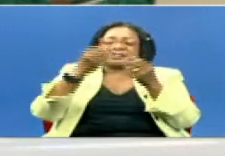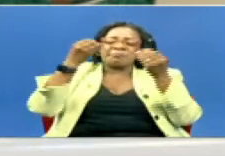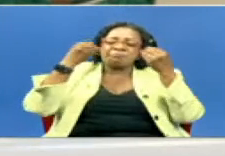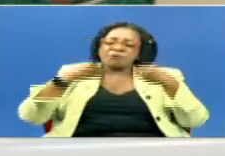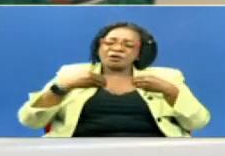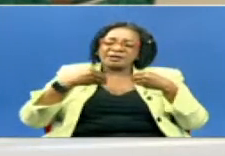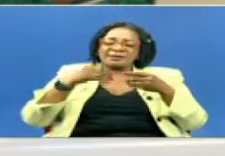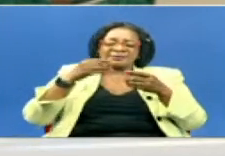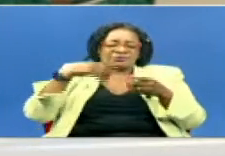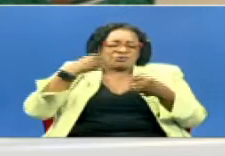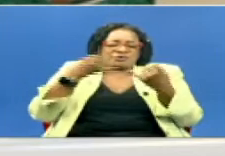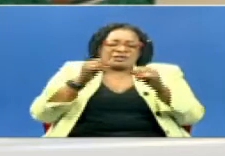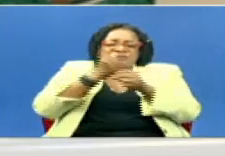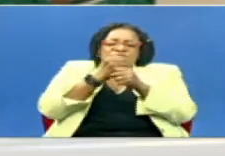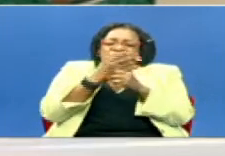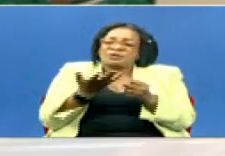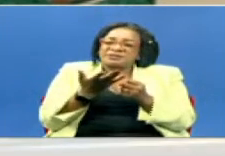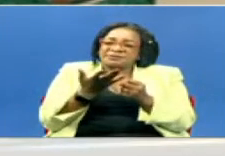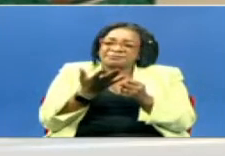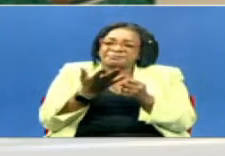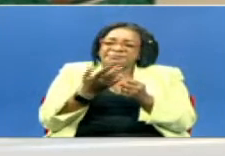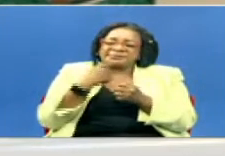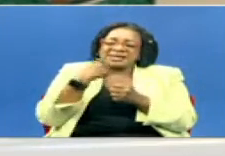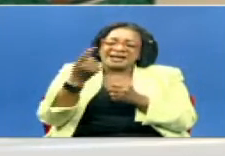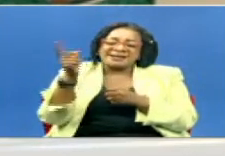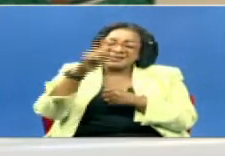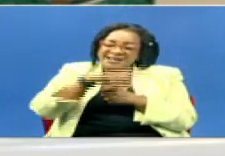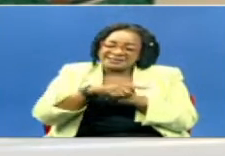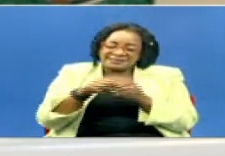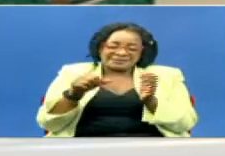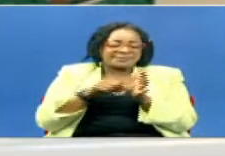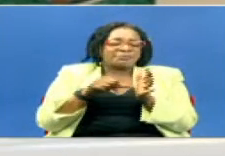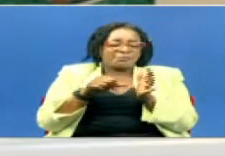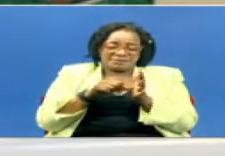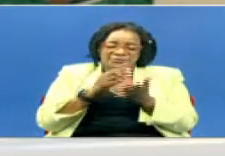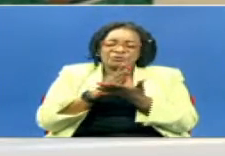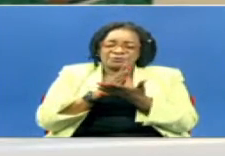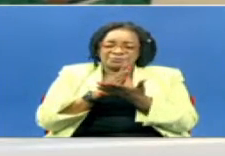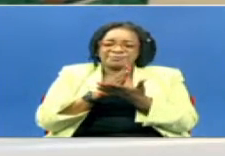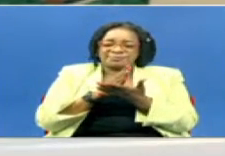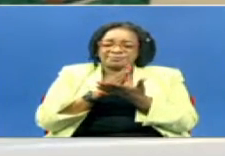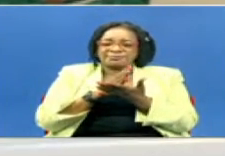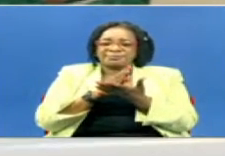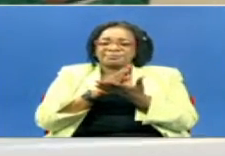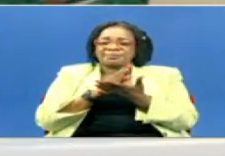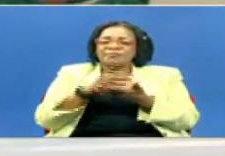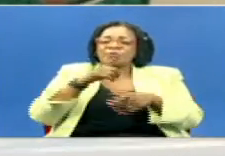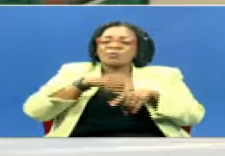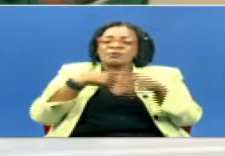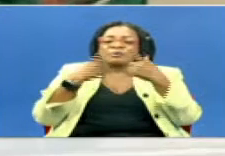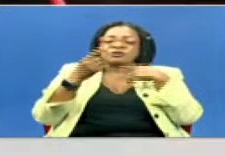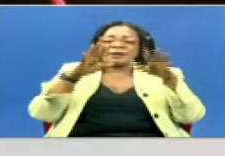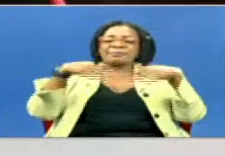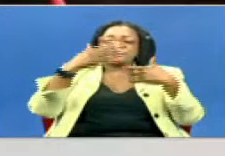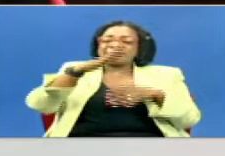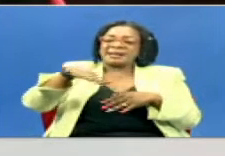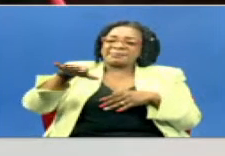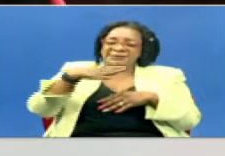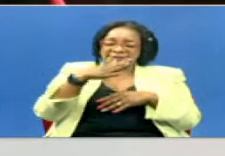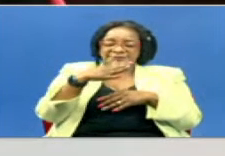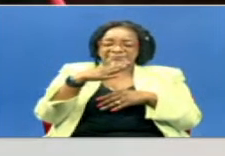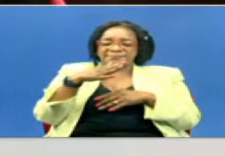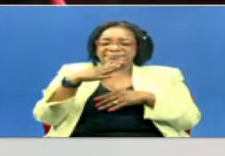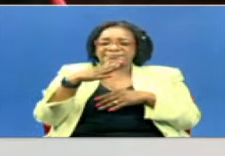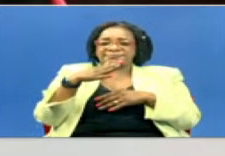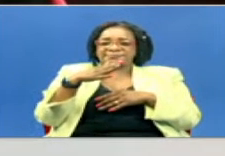what are you trying to do? So 100 days have been a disaster. Mm-hmm. But when you talk about Parliament and talking about the fact